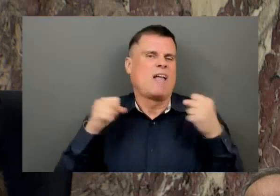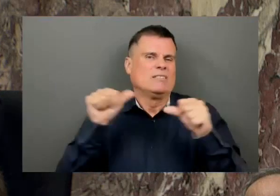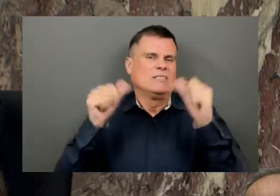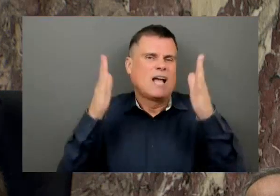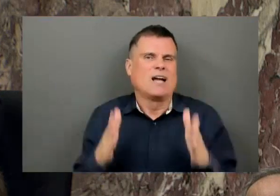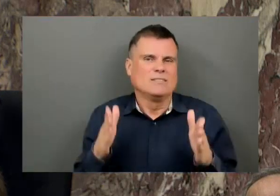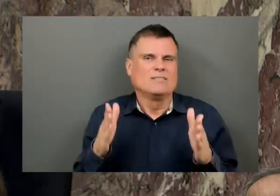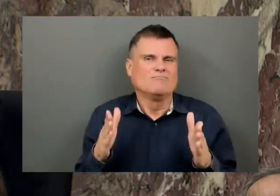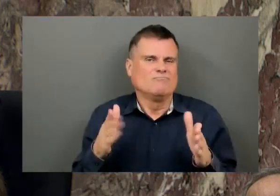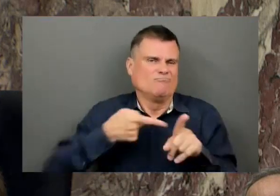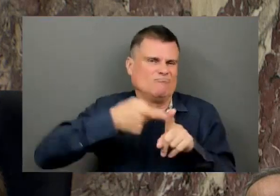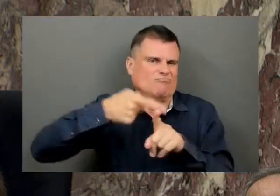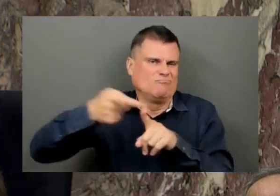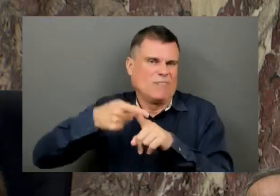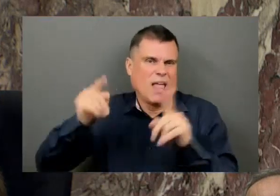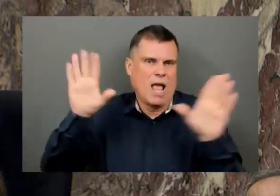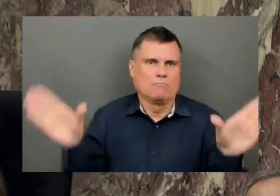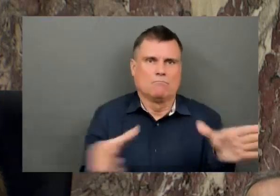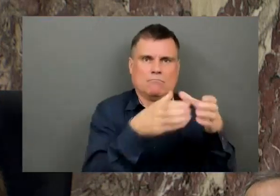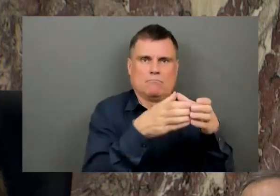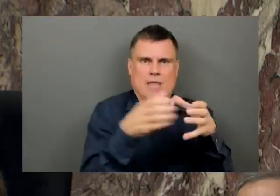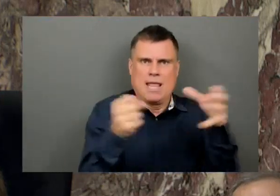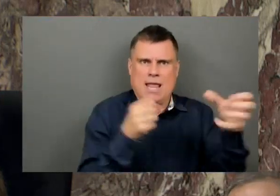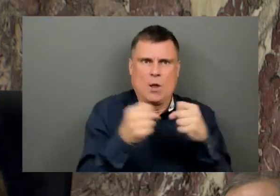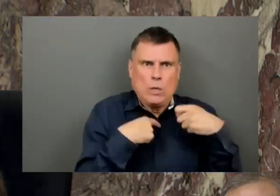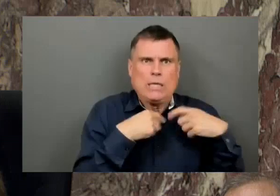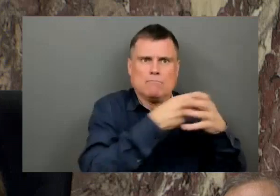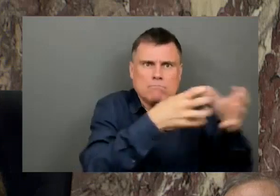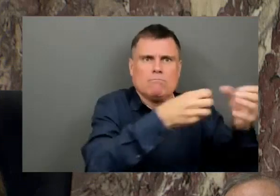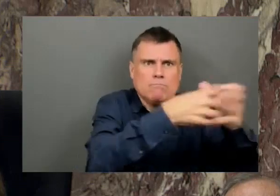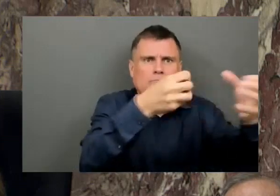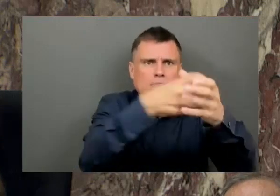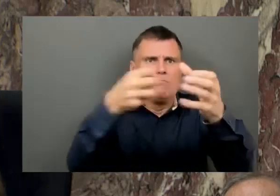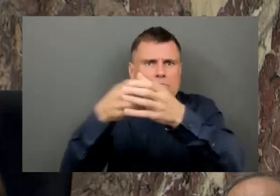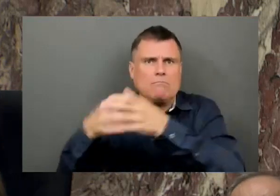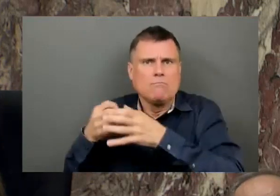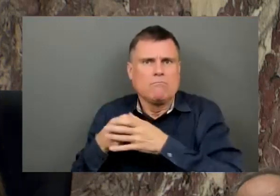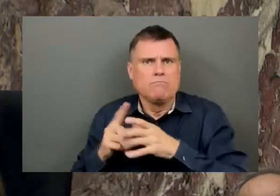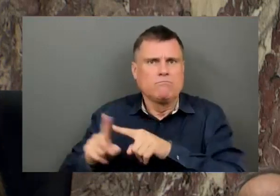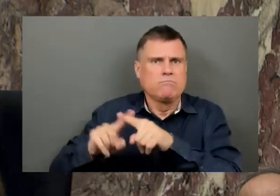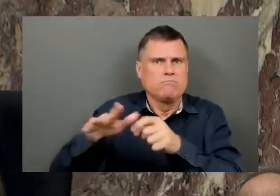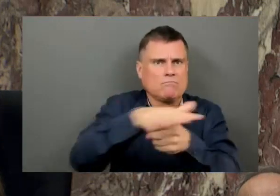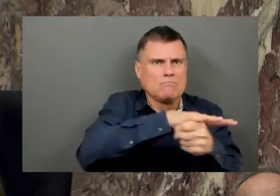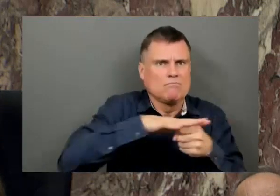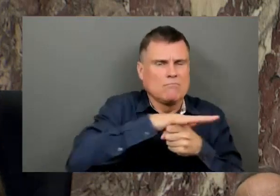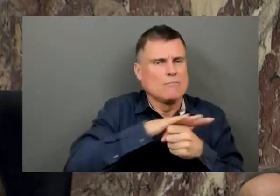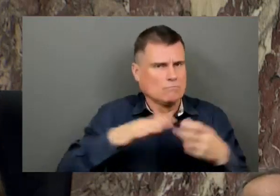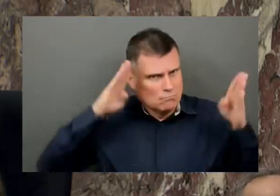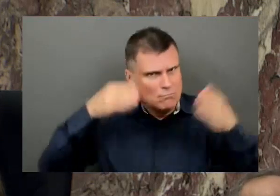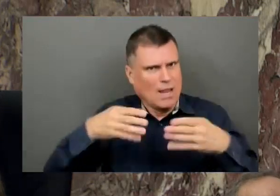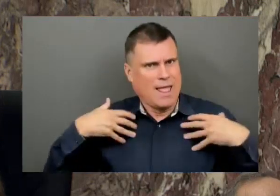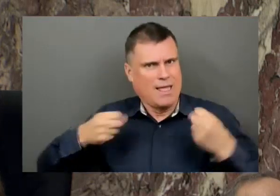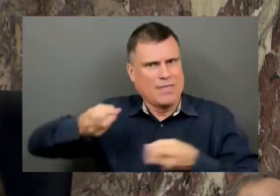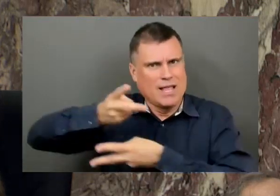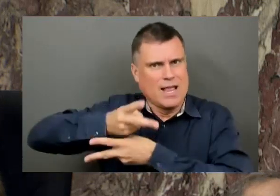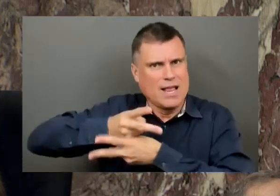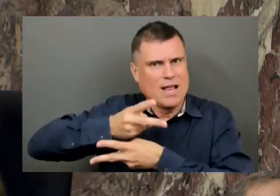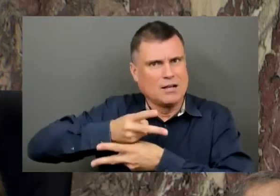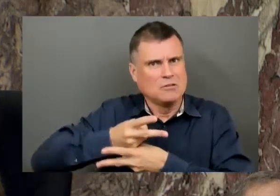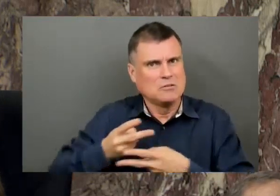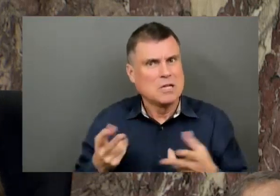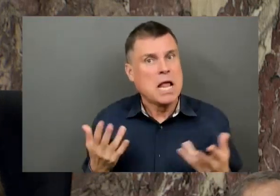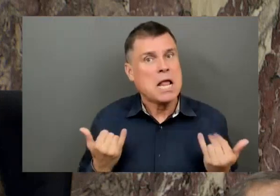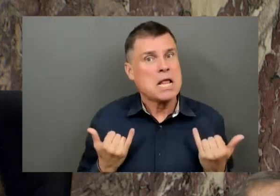to build out team-based care. There were none before. There are now 77 in place. There are 1,700 people working in that area. In addition to